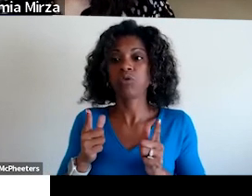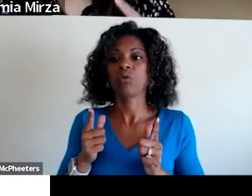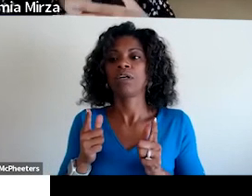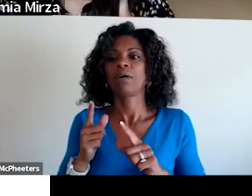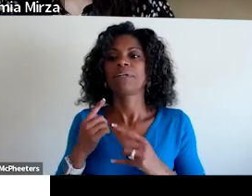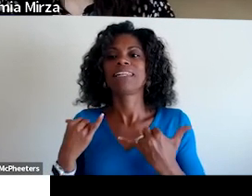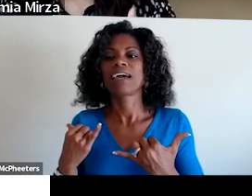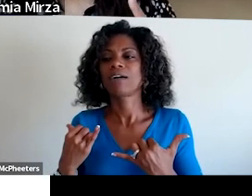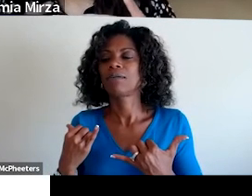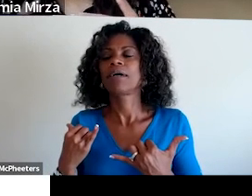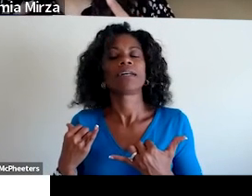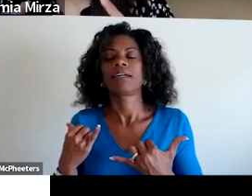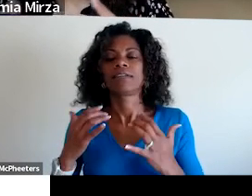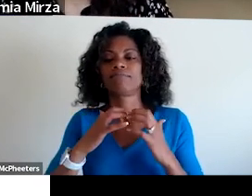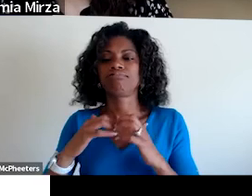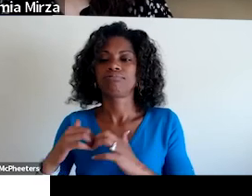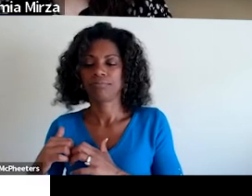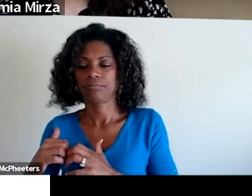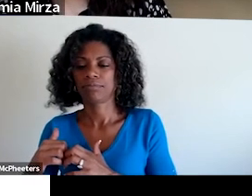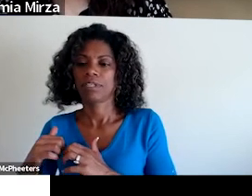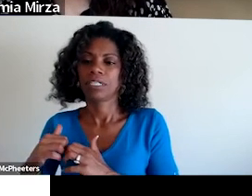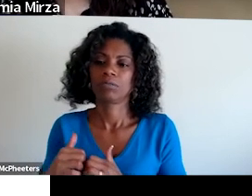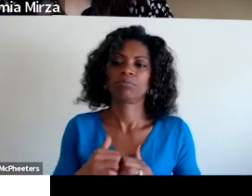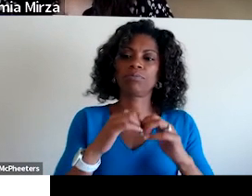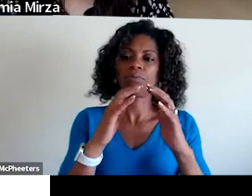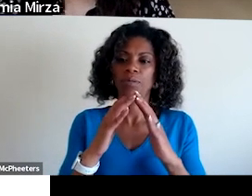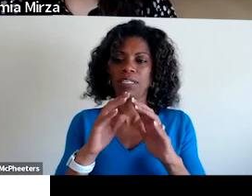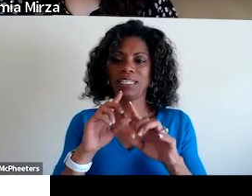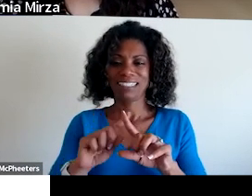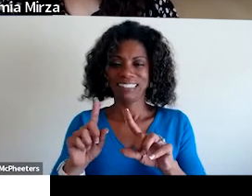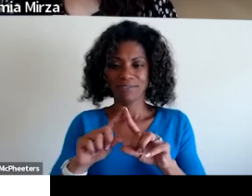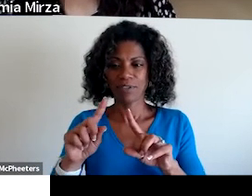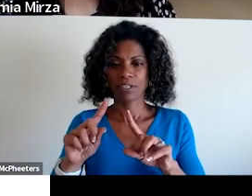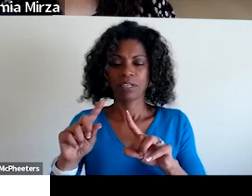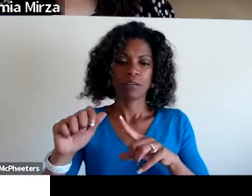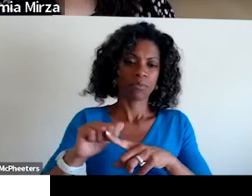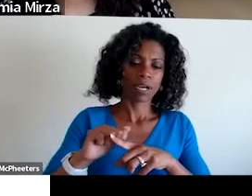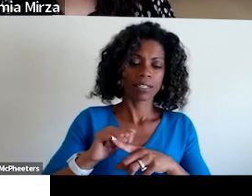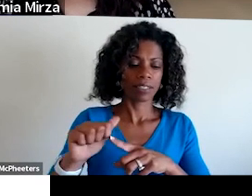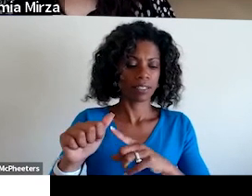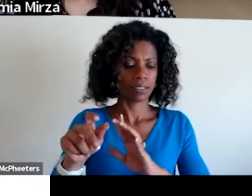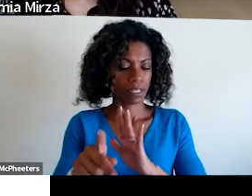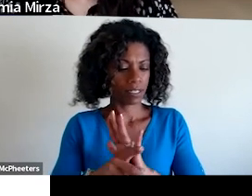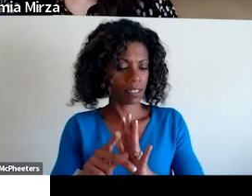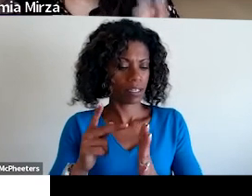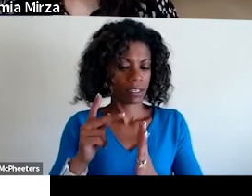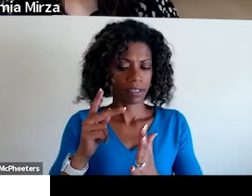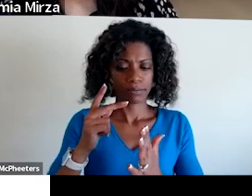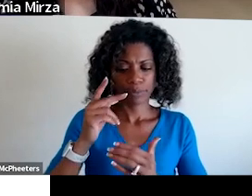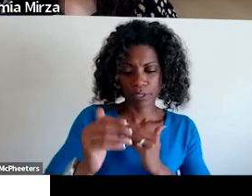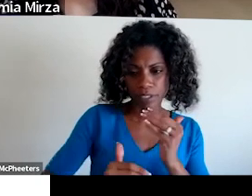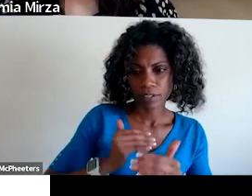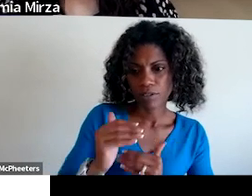understanding of systems work and how racial injustice impacts no matter what type of issue you're working on, how